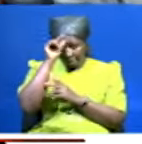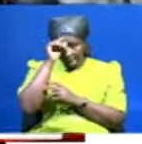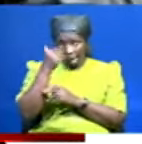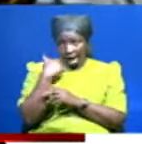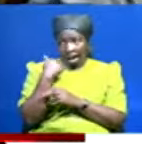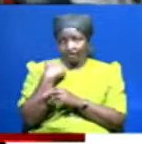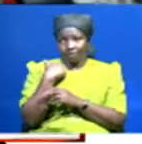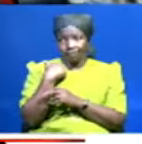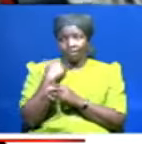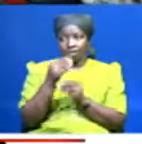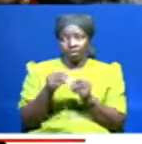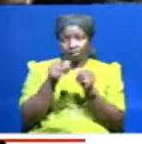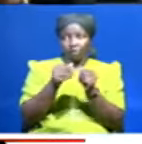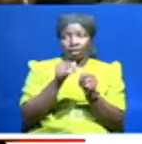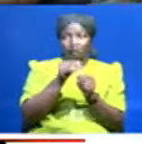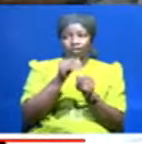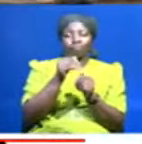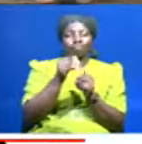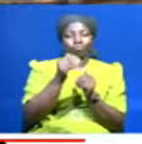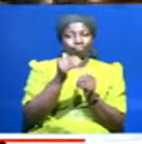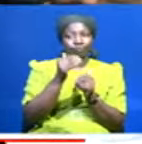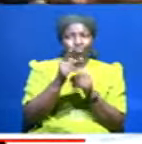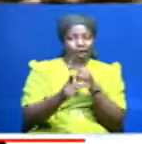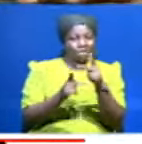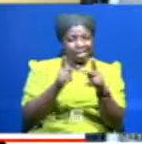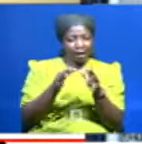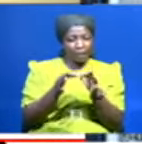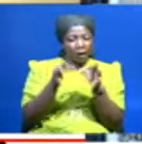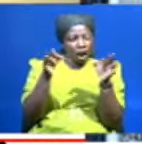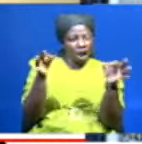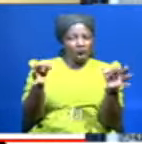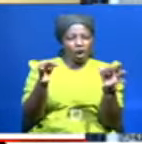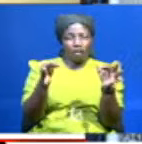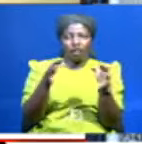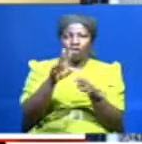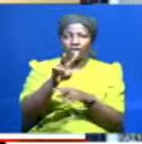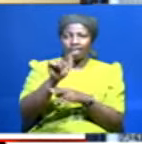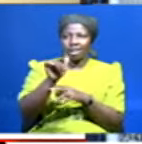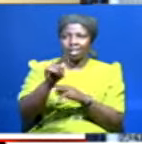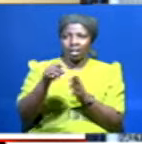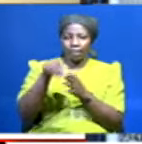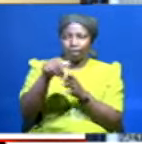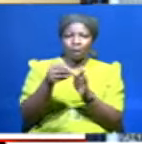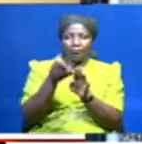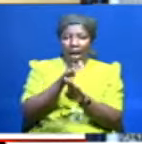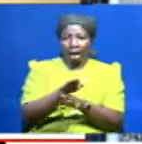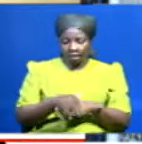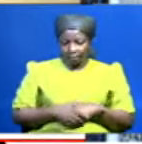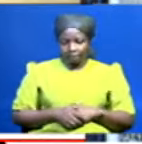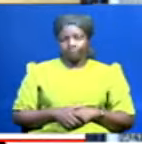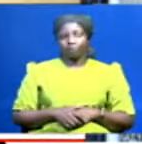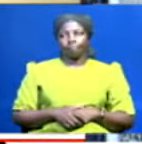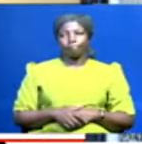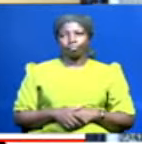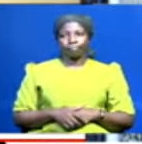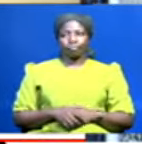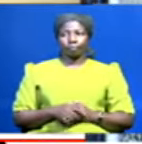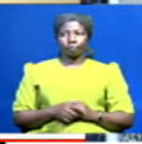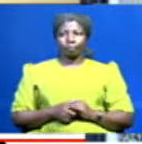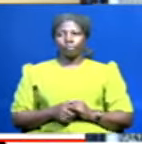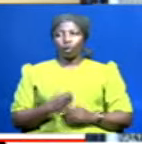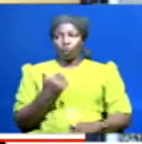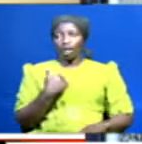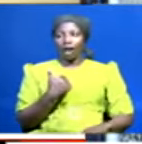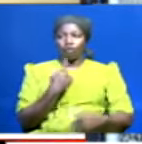bureaucratic VAT refunds. A specific intervention we have put in this budget is one thing that